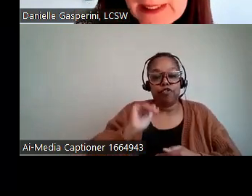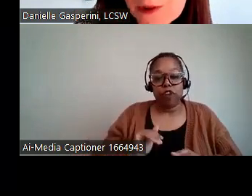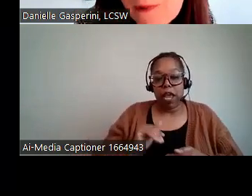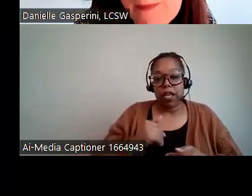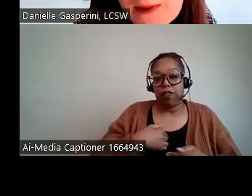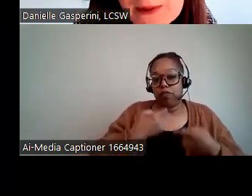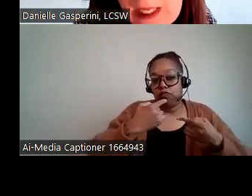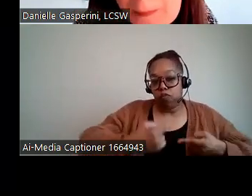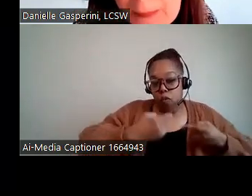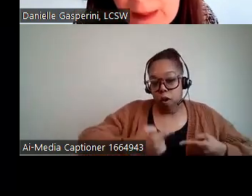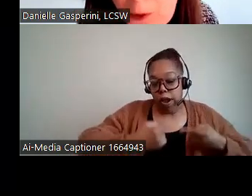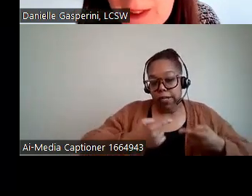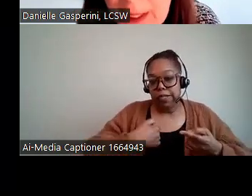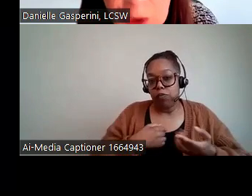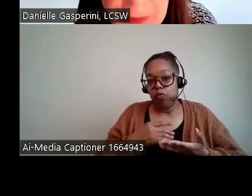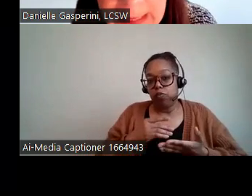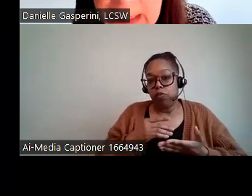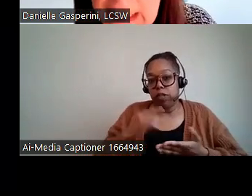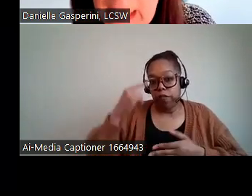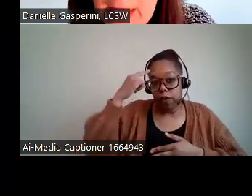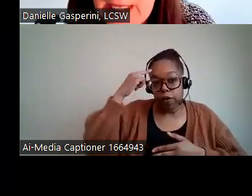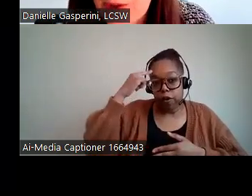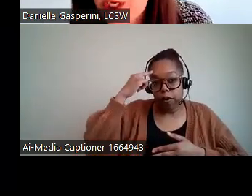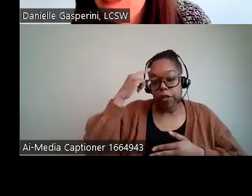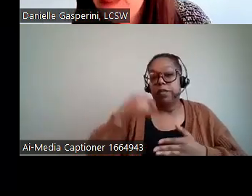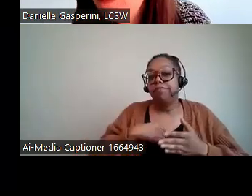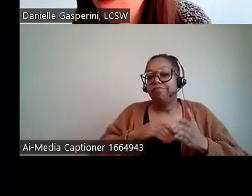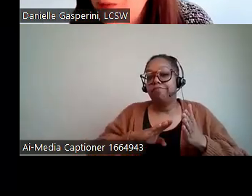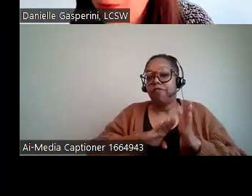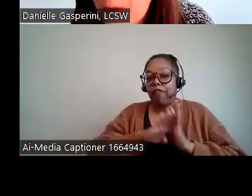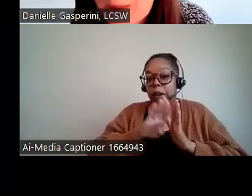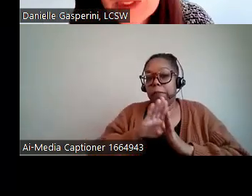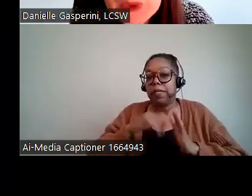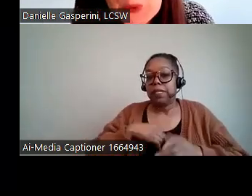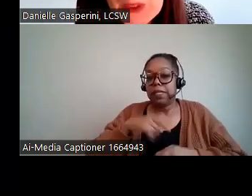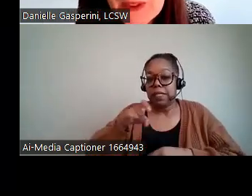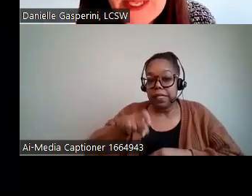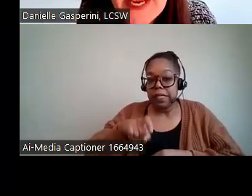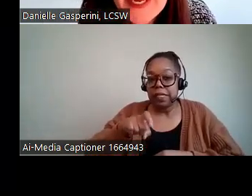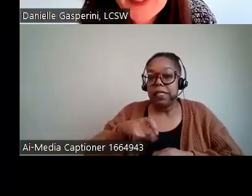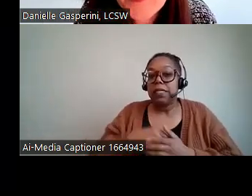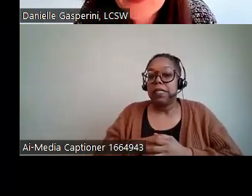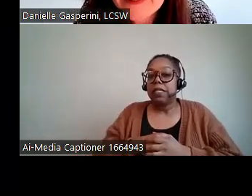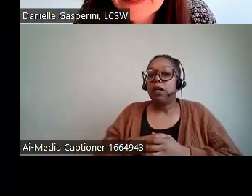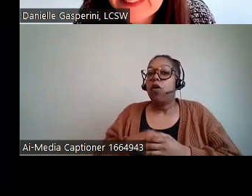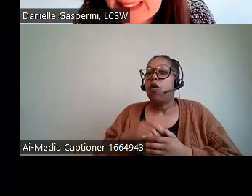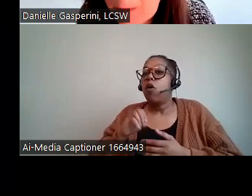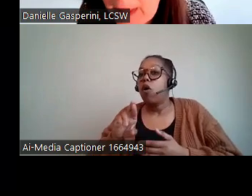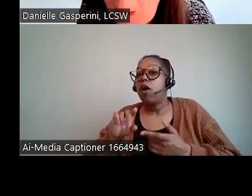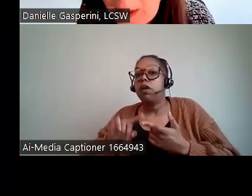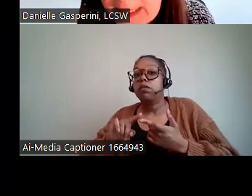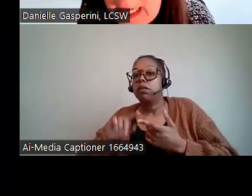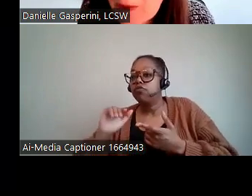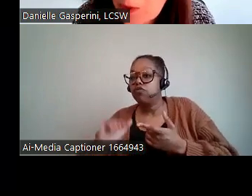developmental or intellectual needs. Their child might be refusing school,